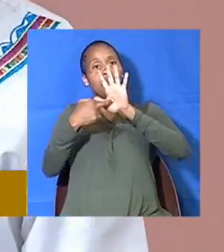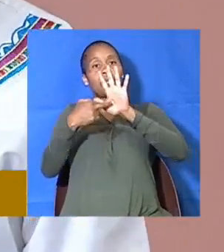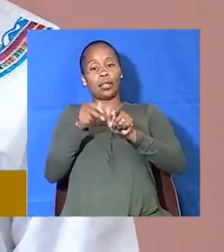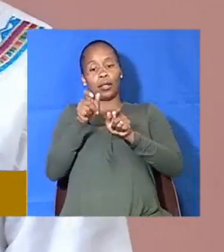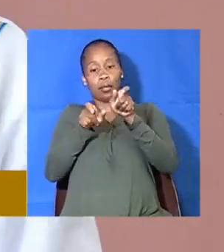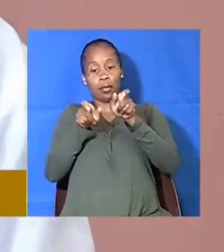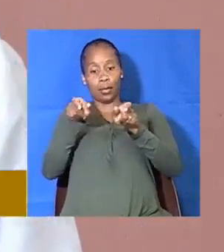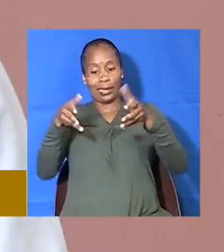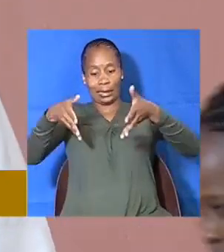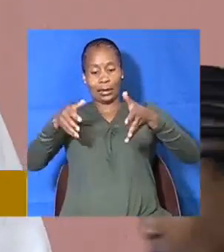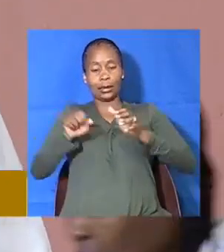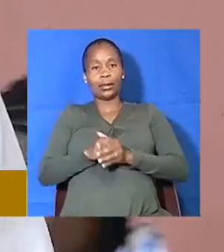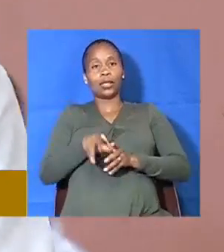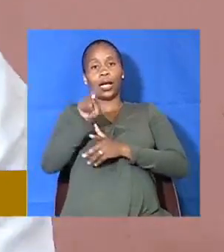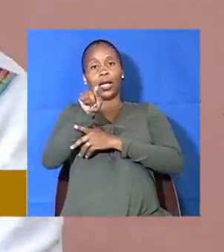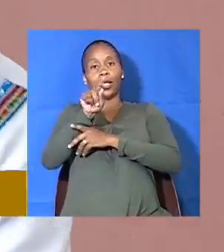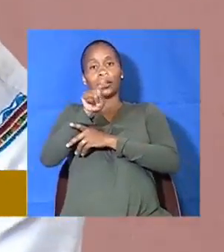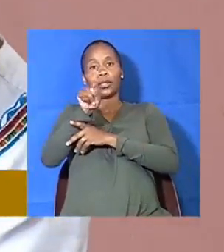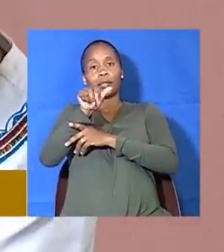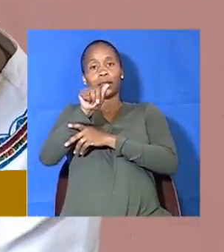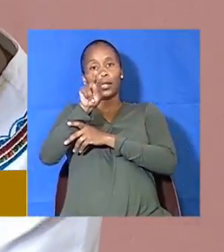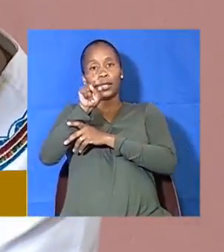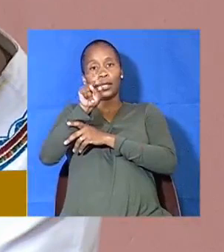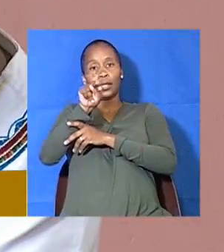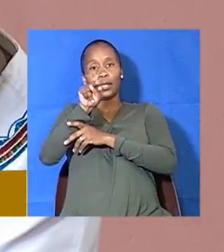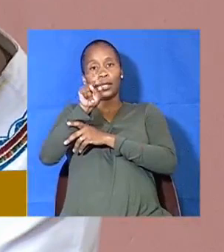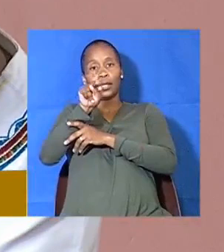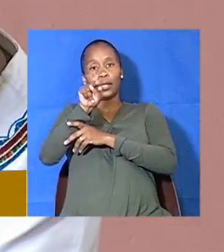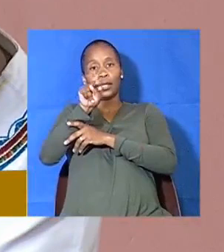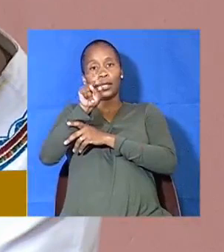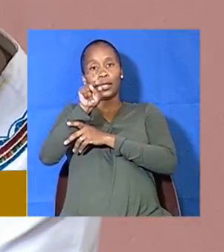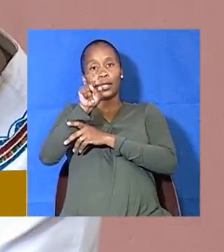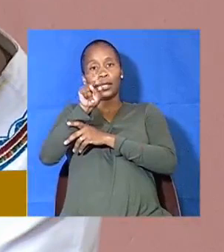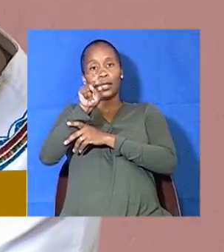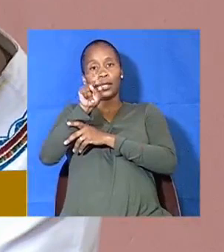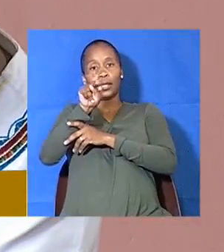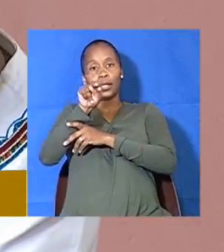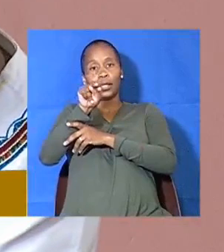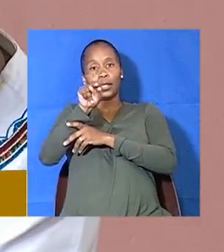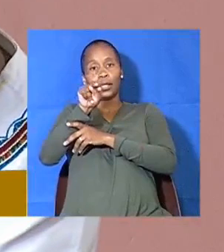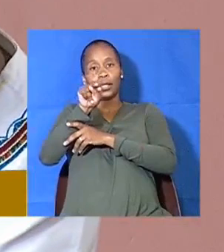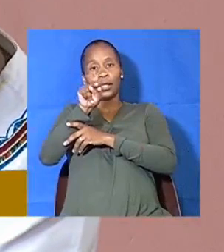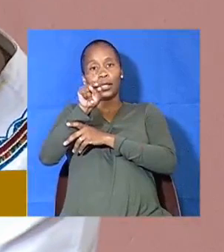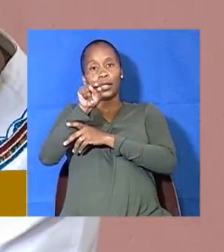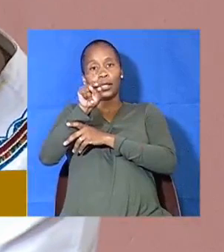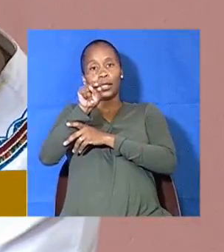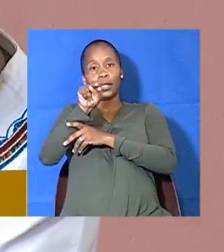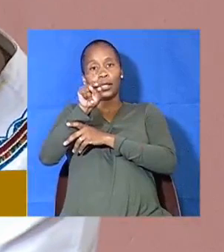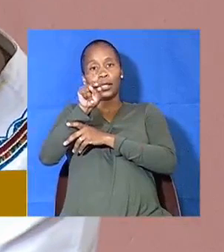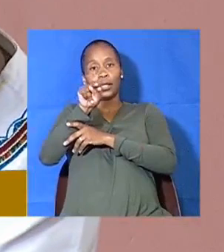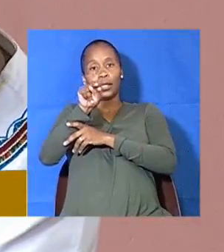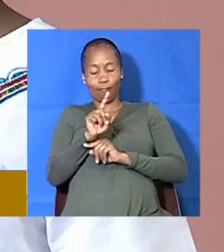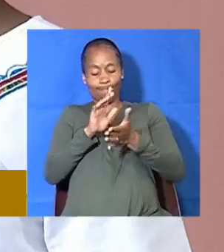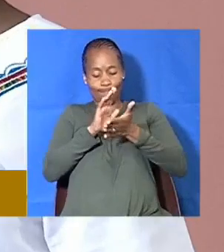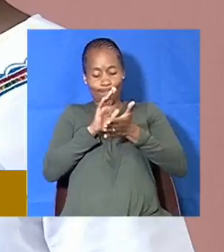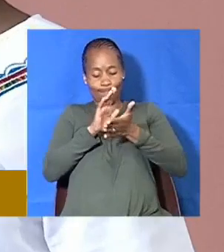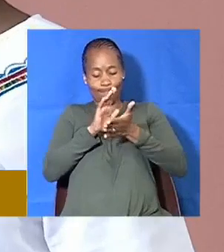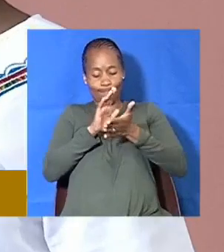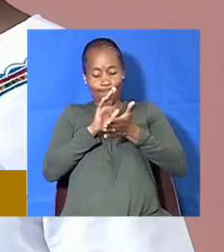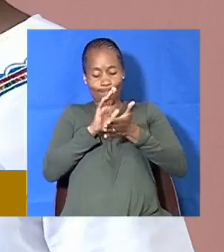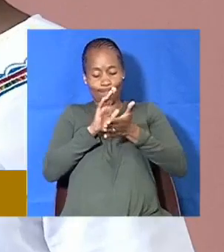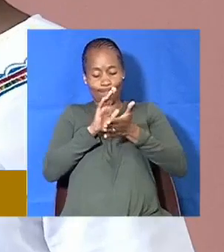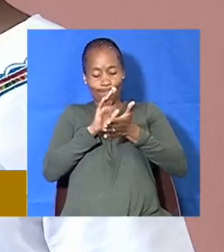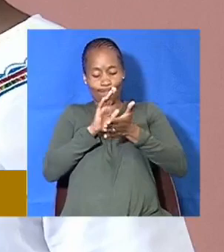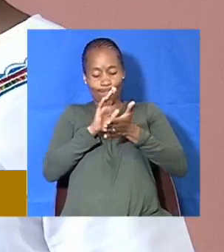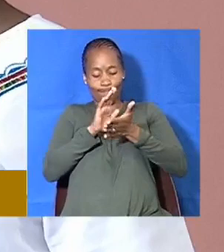Sanbonani, Ninjali, Ikamala Munaledi Chirwa. I'm from Mamelodi in Gauteng in Pretoria, and